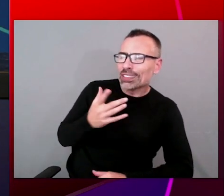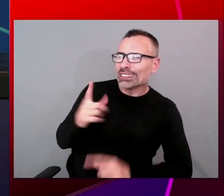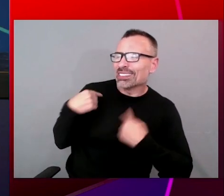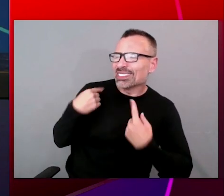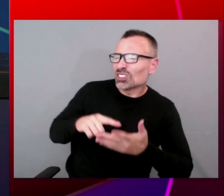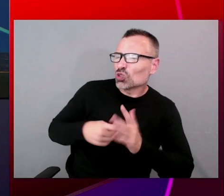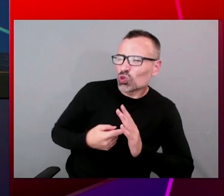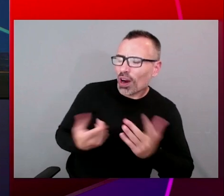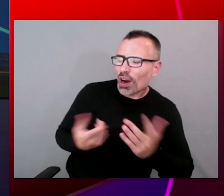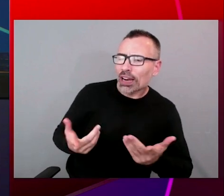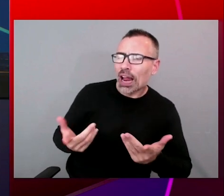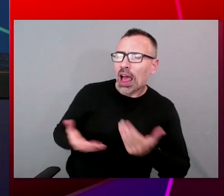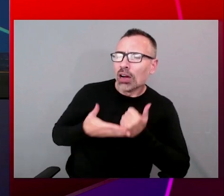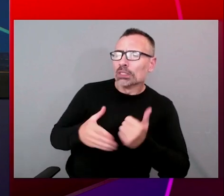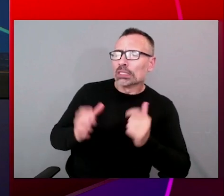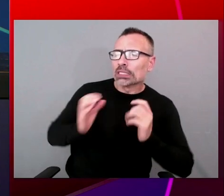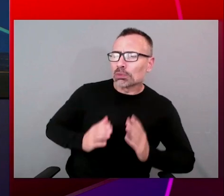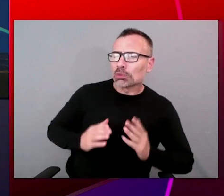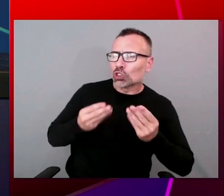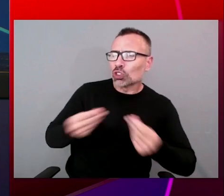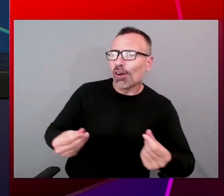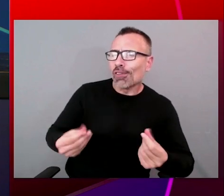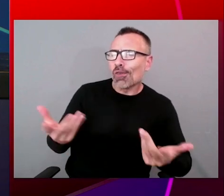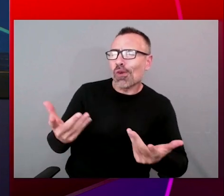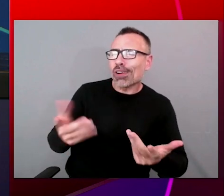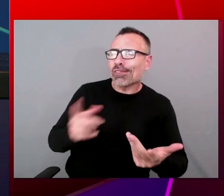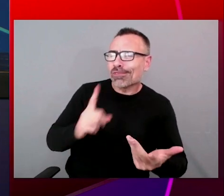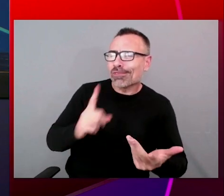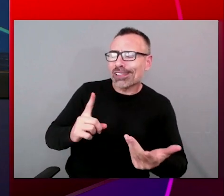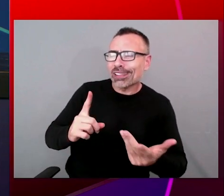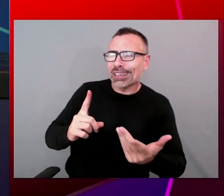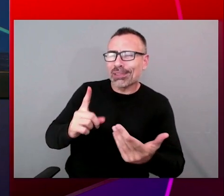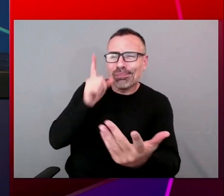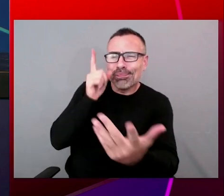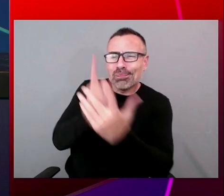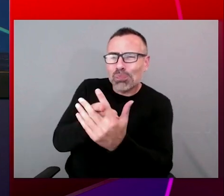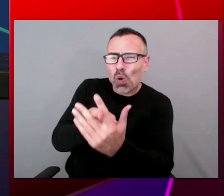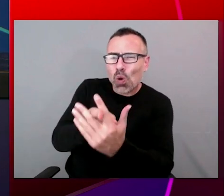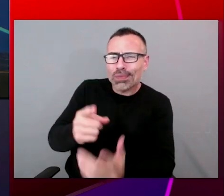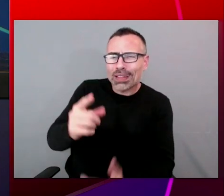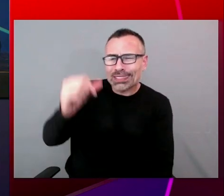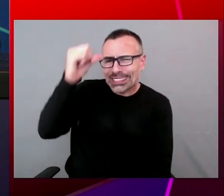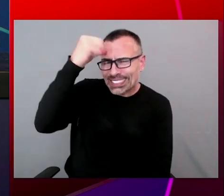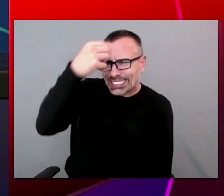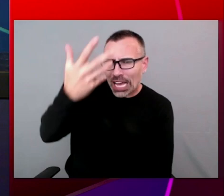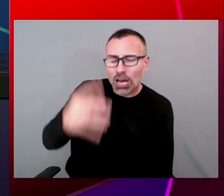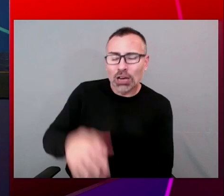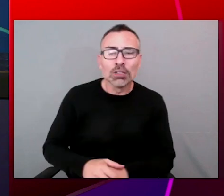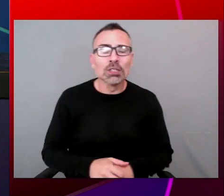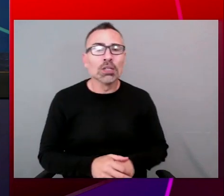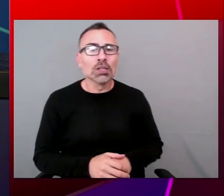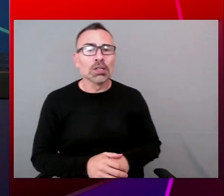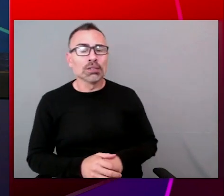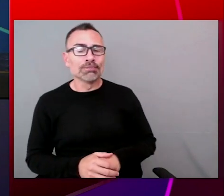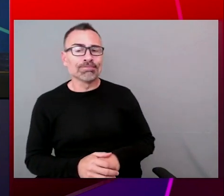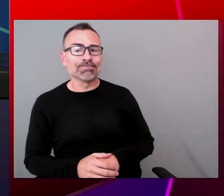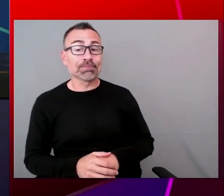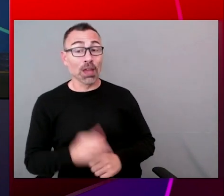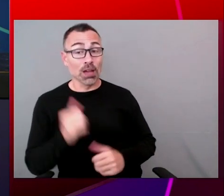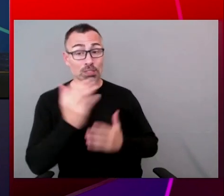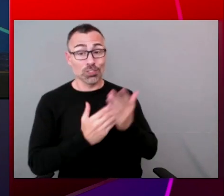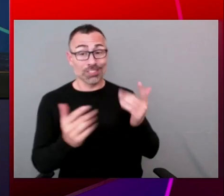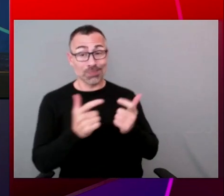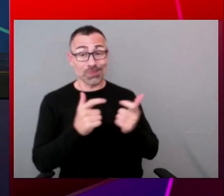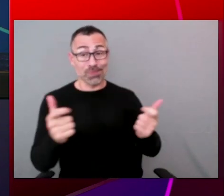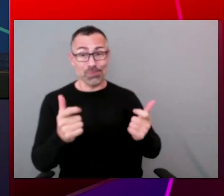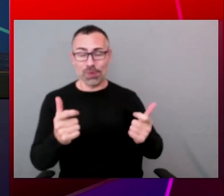customers solve this problem? With modern technologies? Yeah, I would say some of the biggest kind of wow